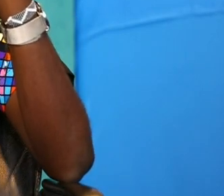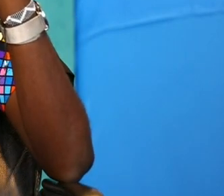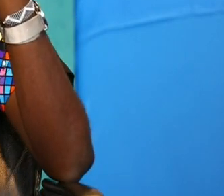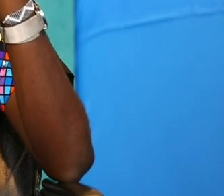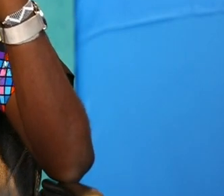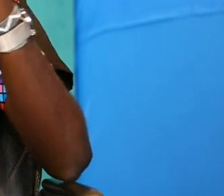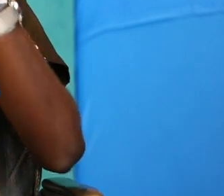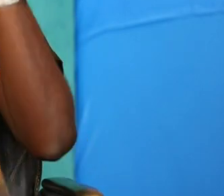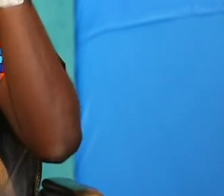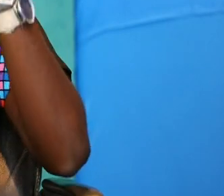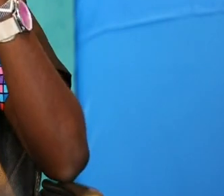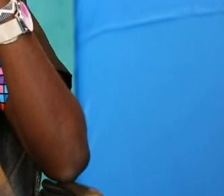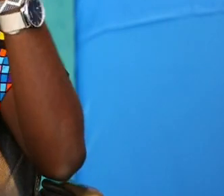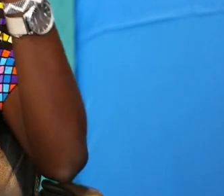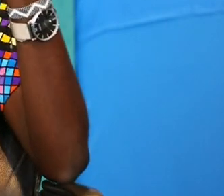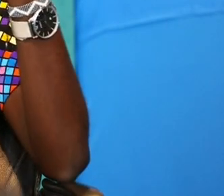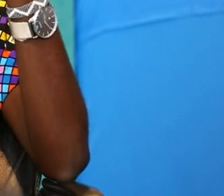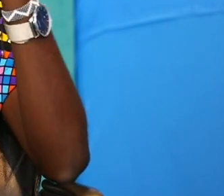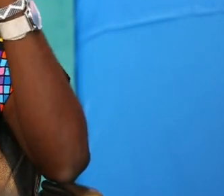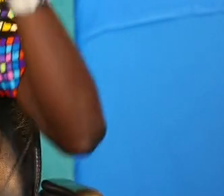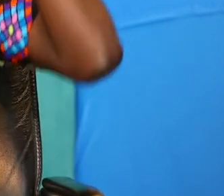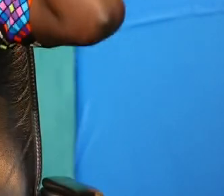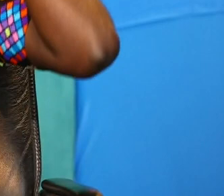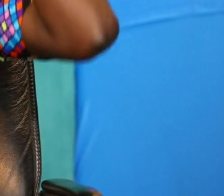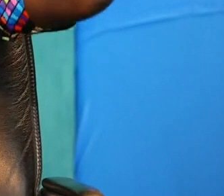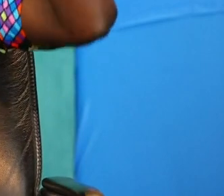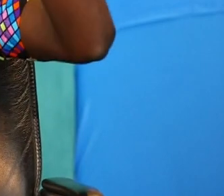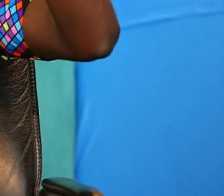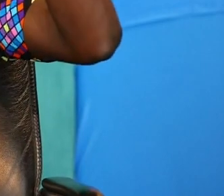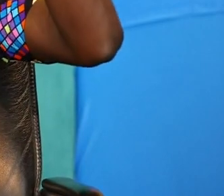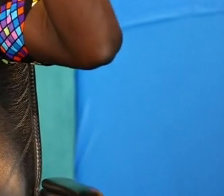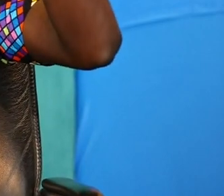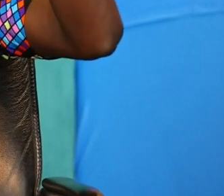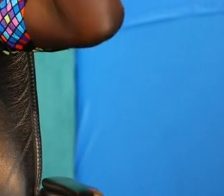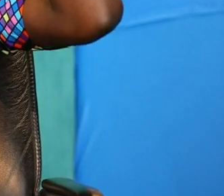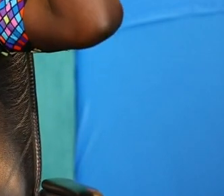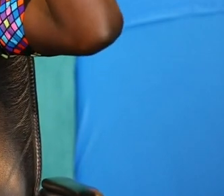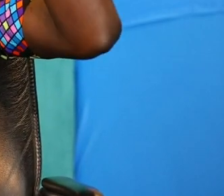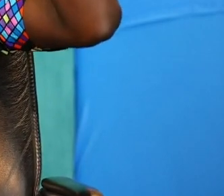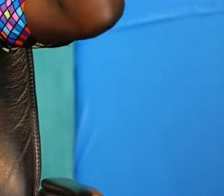more like regal or bloody. He just said,